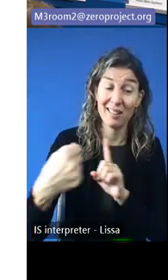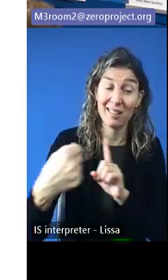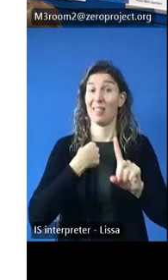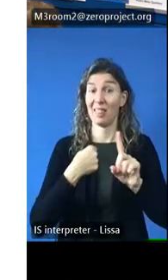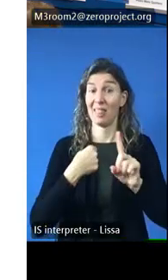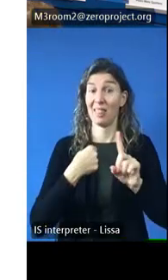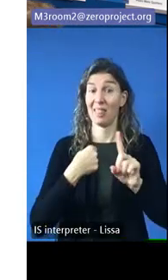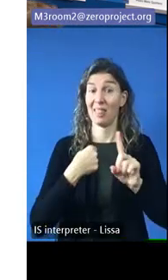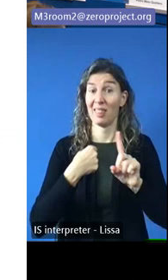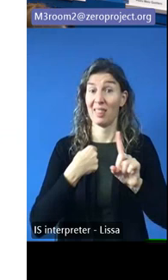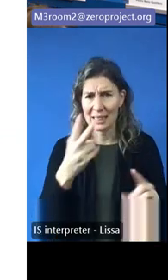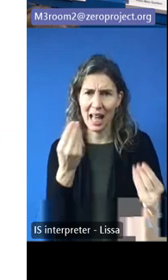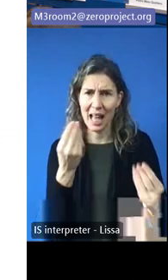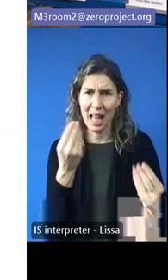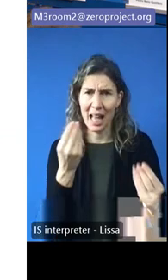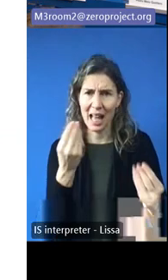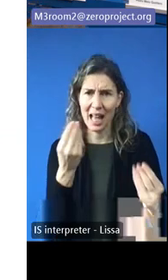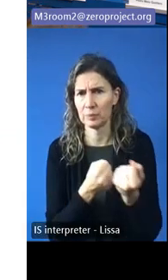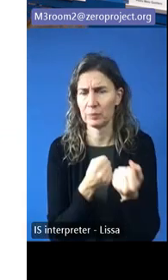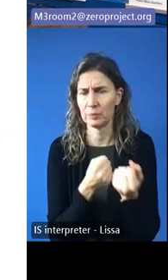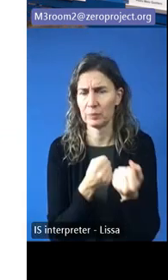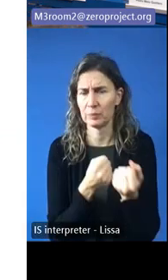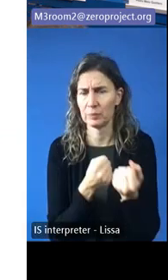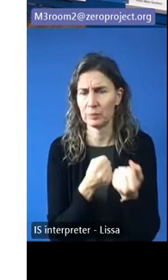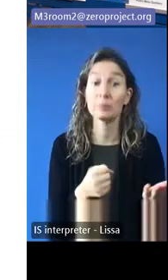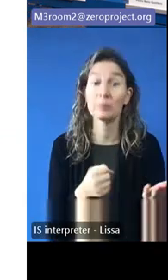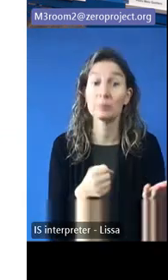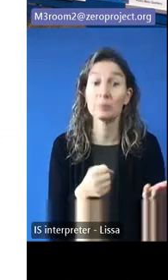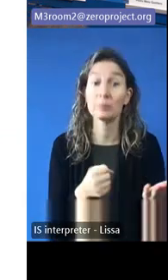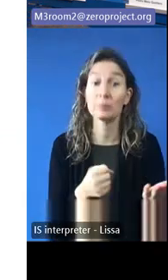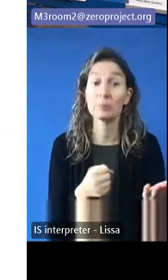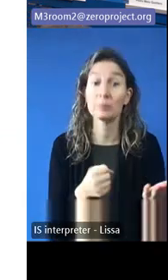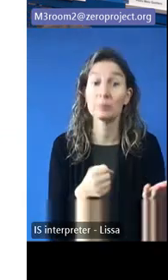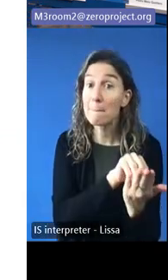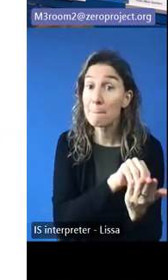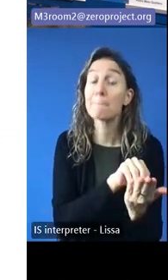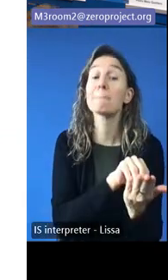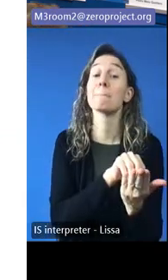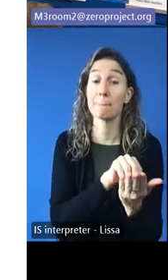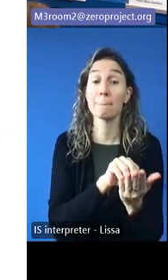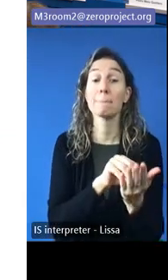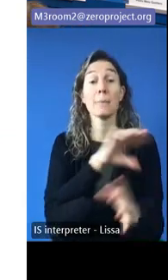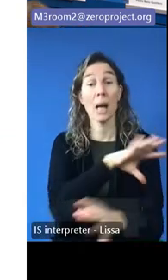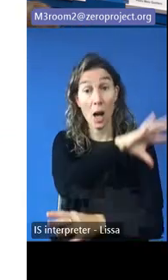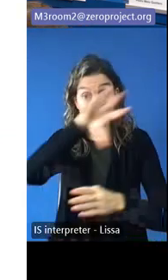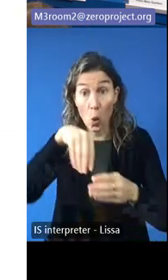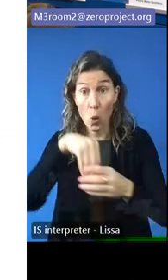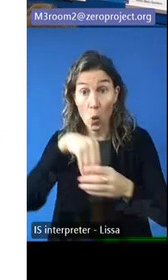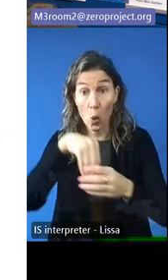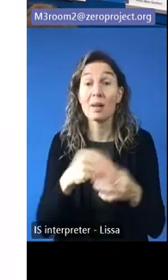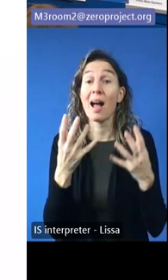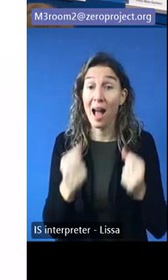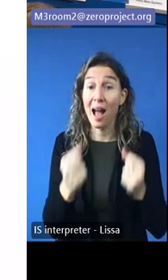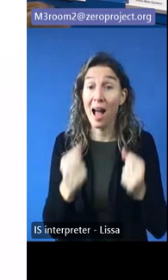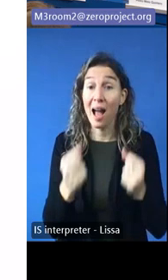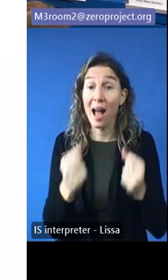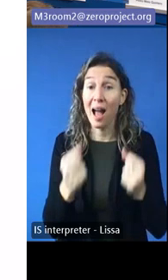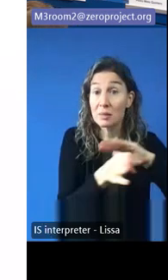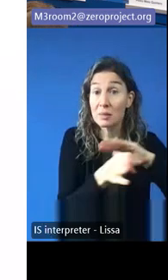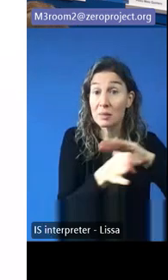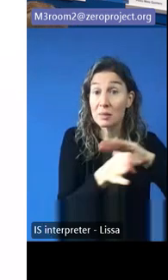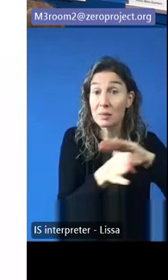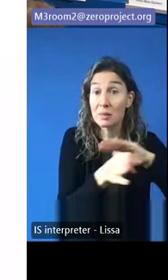society. It is a free inclusive app. The application is designed in accessible formats, has web